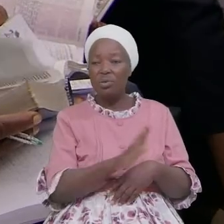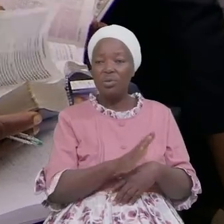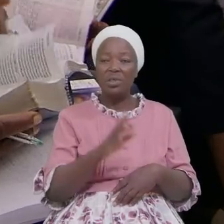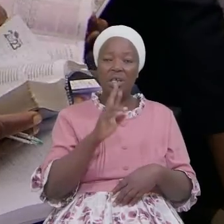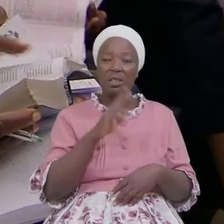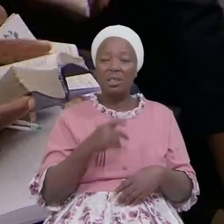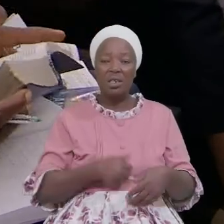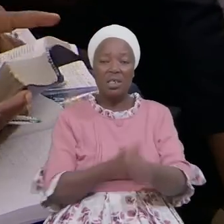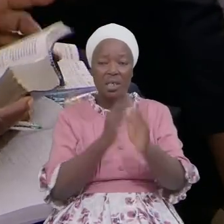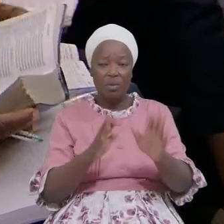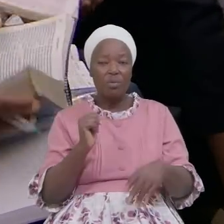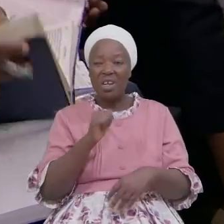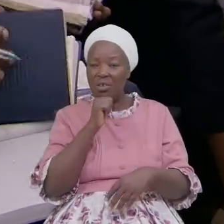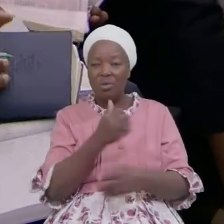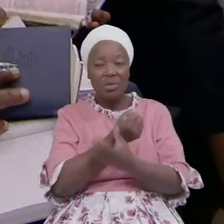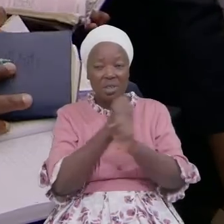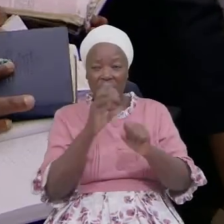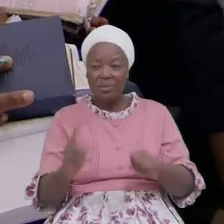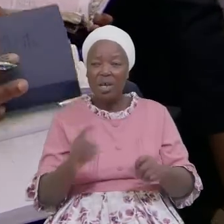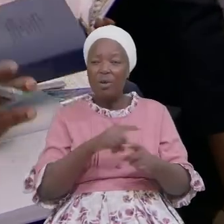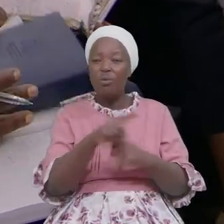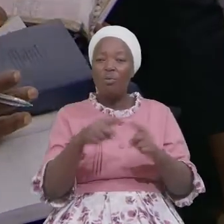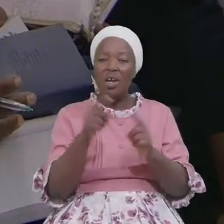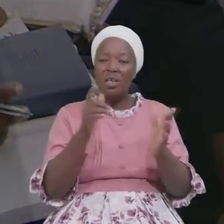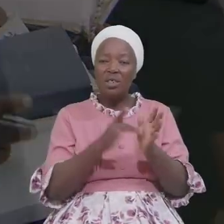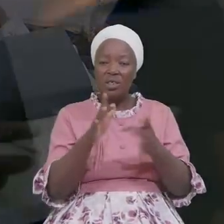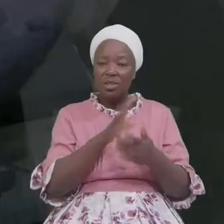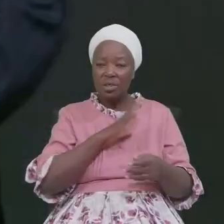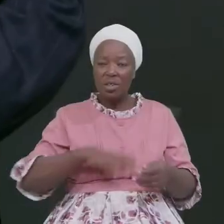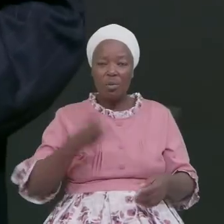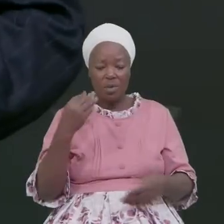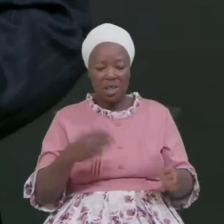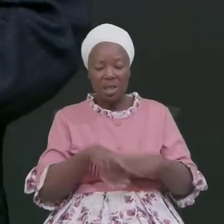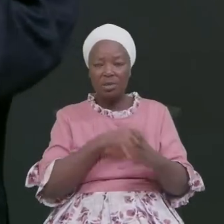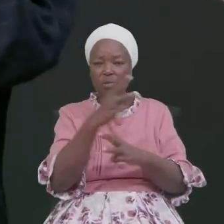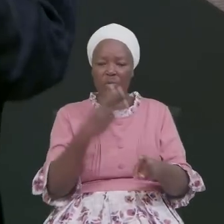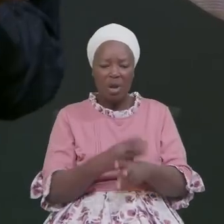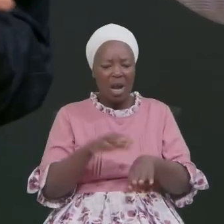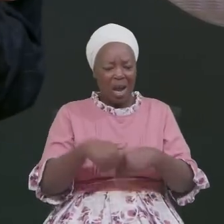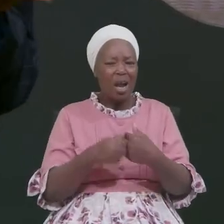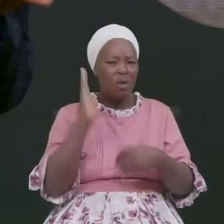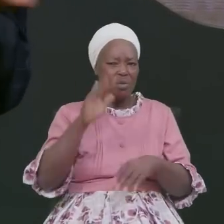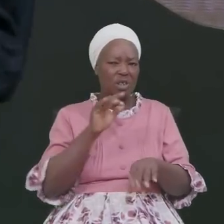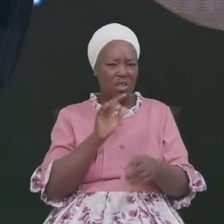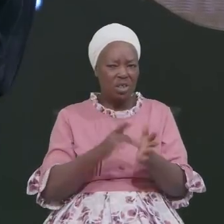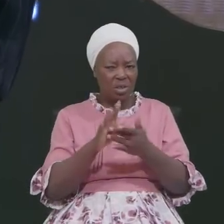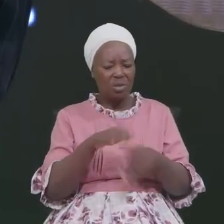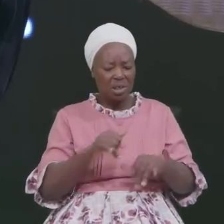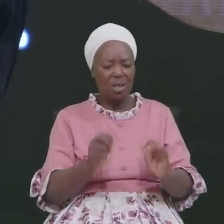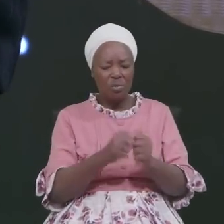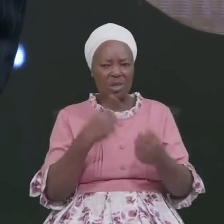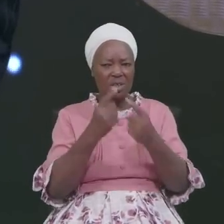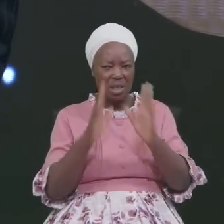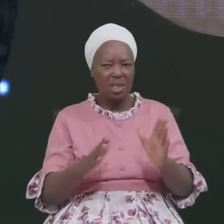disciples were not saved when Jesus was alive. How would Jesus stay with a sinner, the